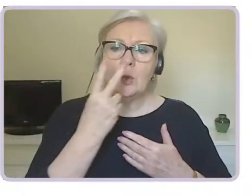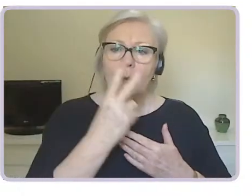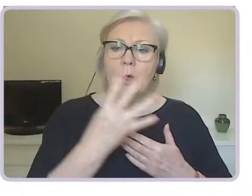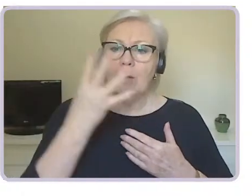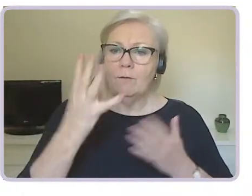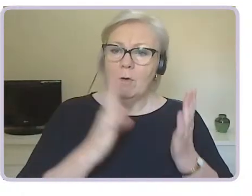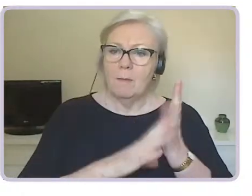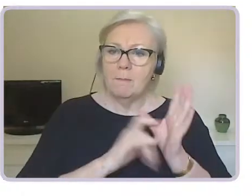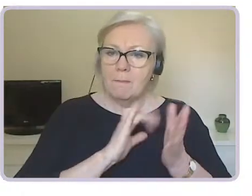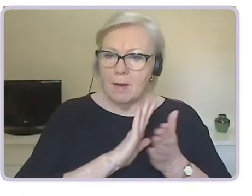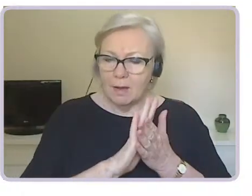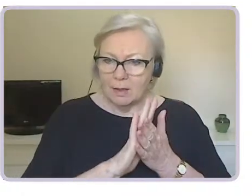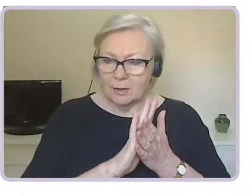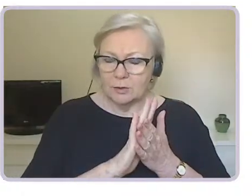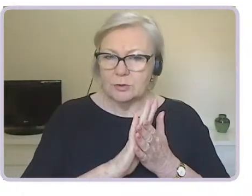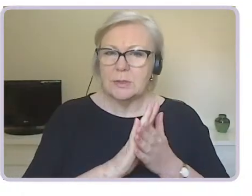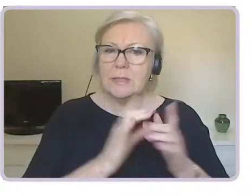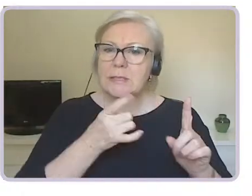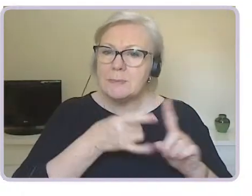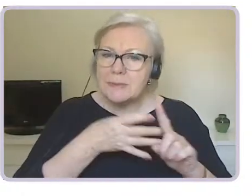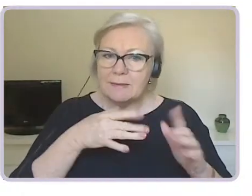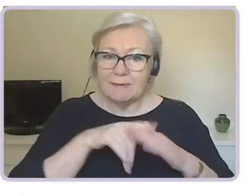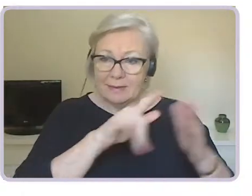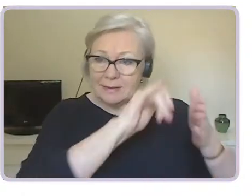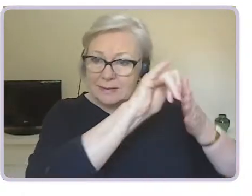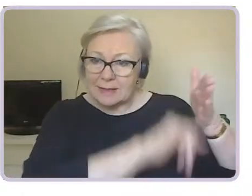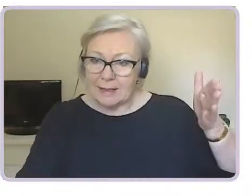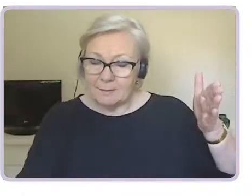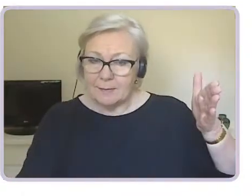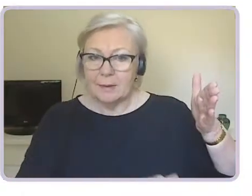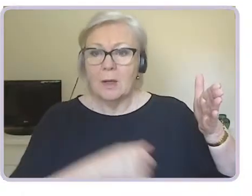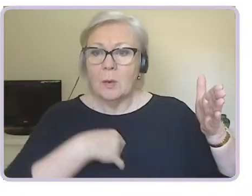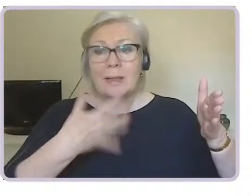in particular in this statement, we